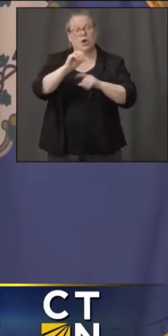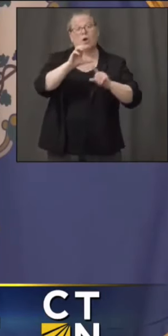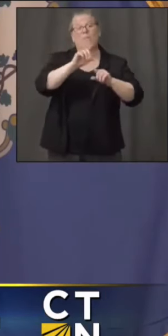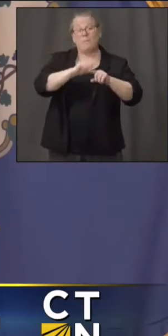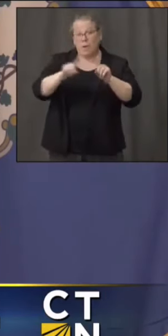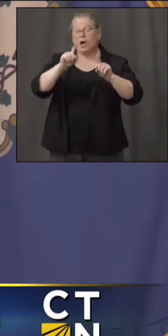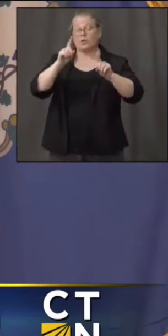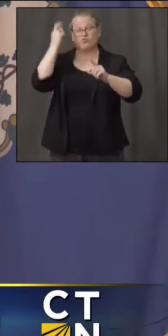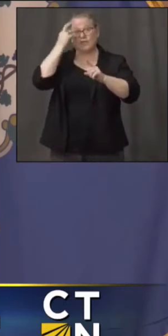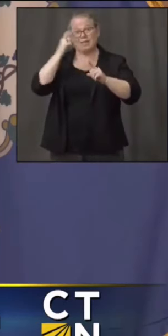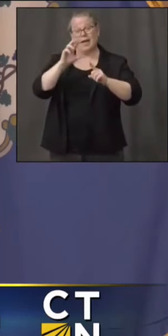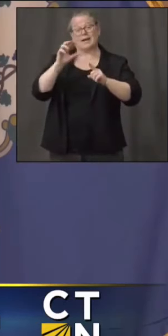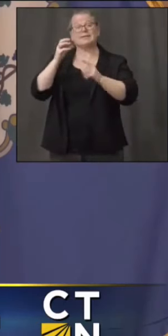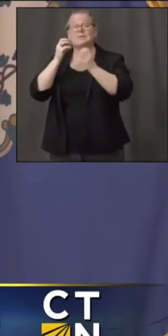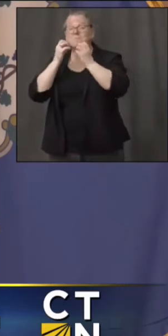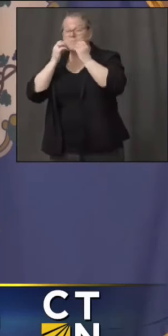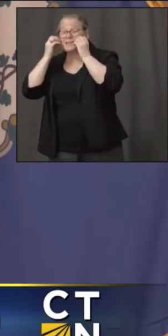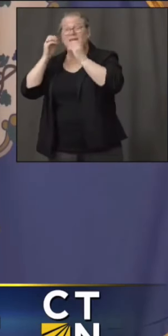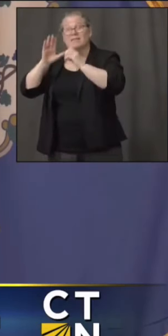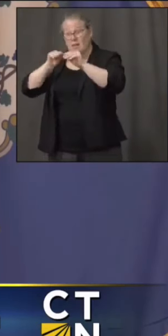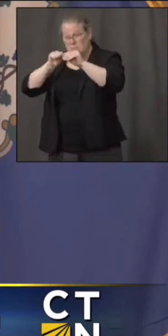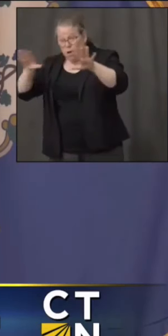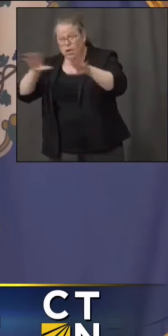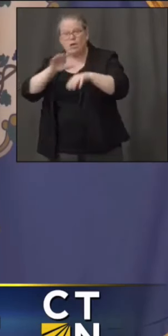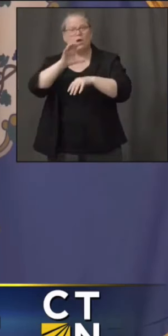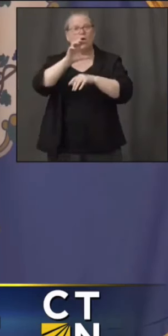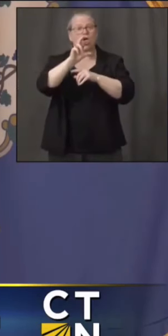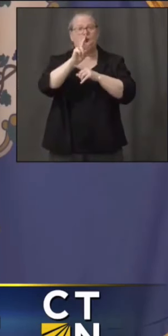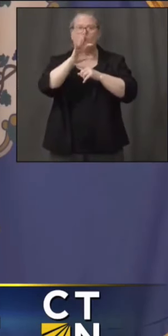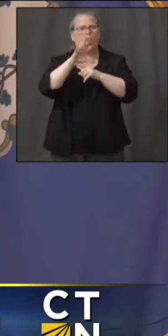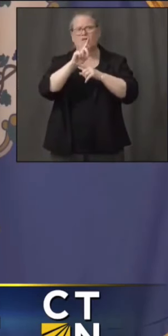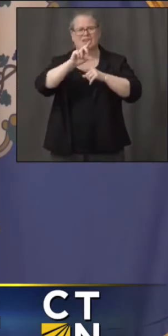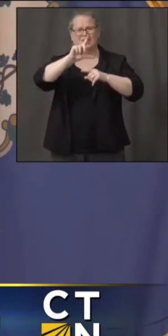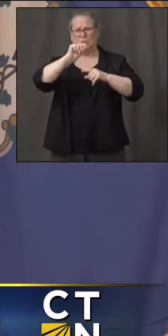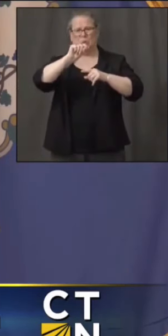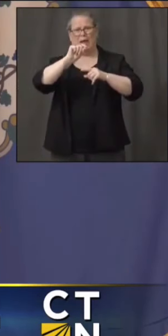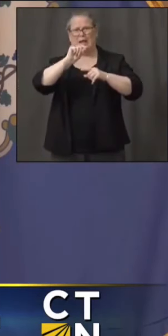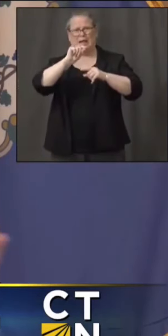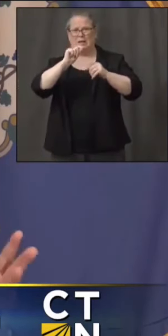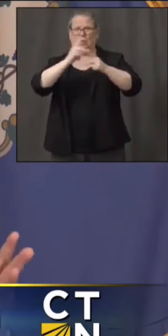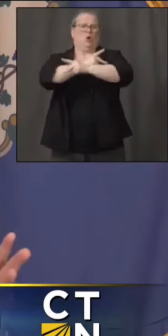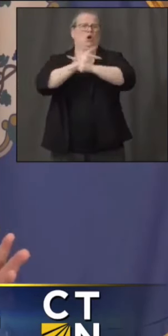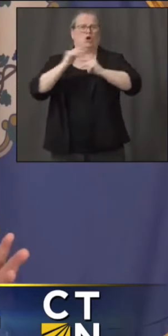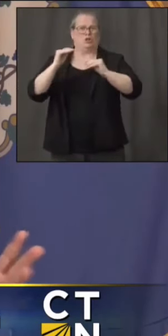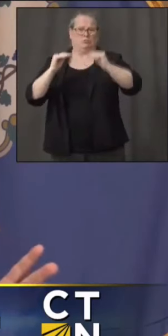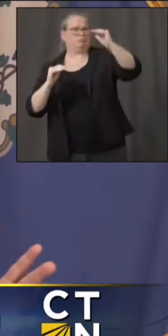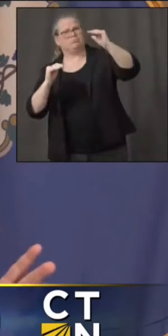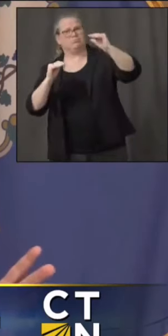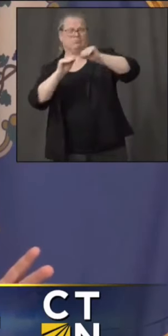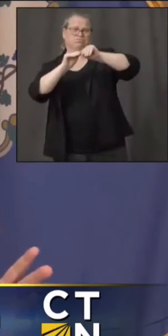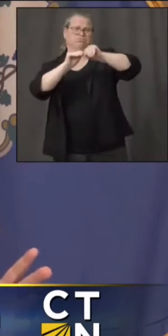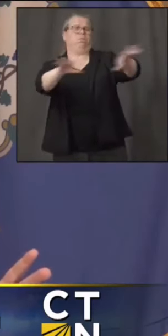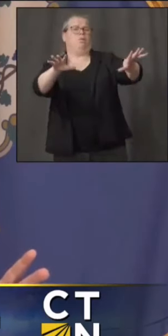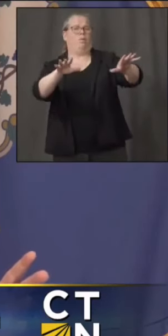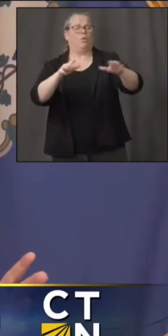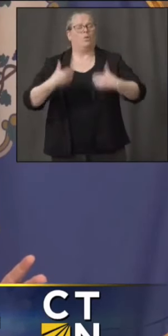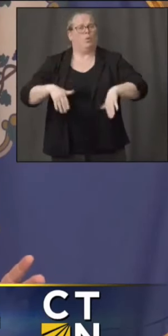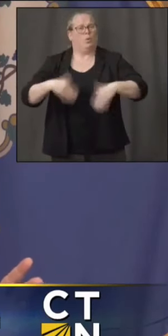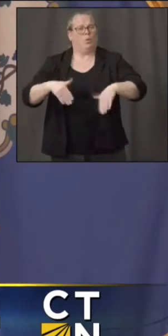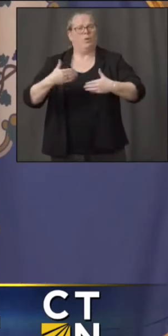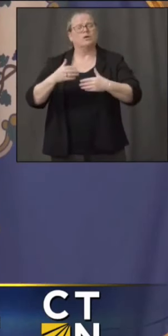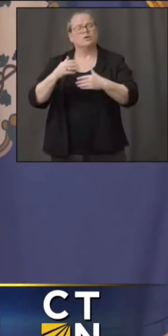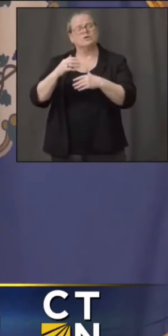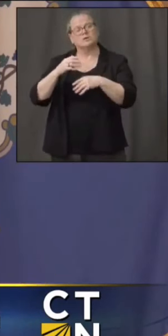ramping this up in a significant way. And we're going to tell you how we're working with our local departments of public